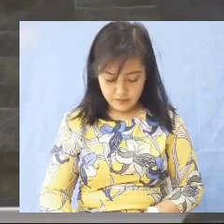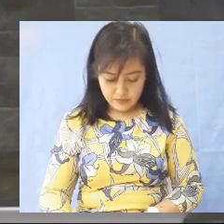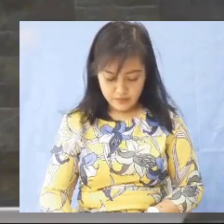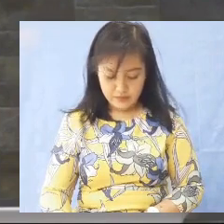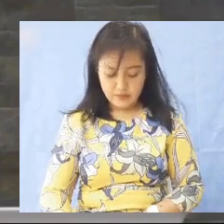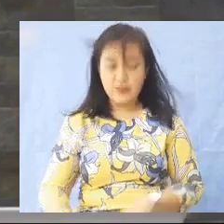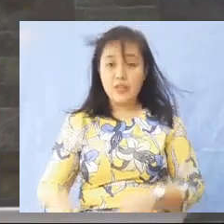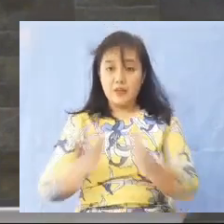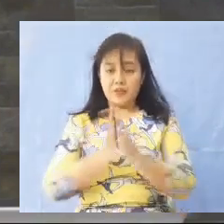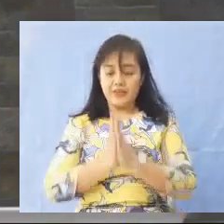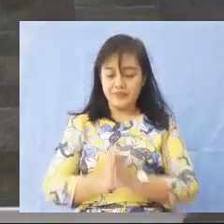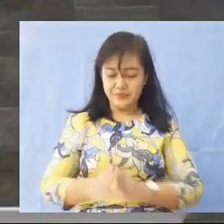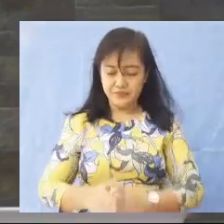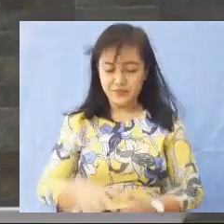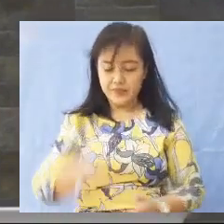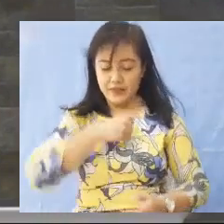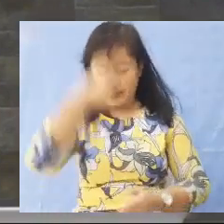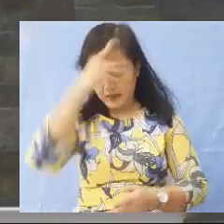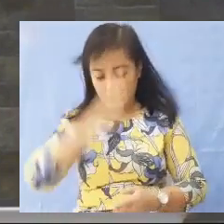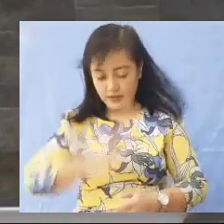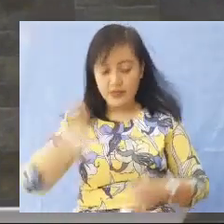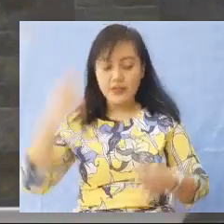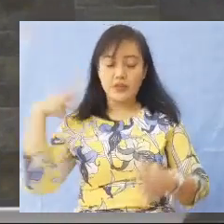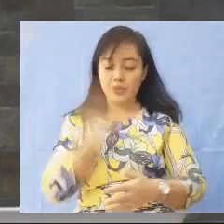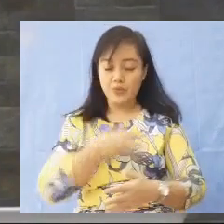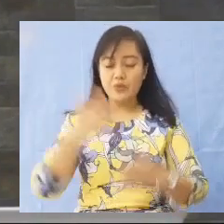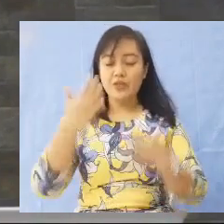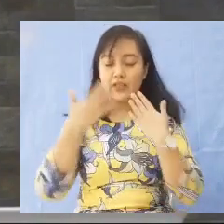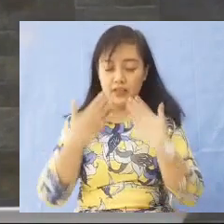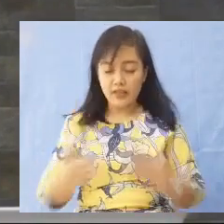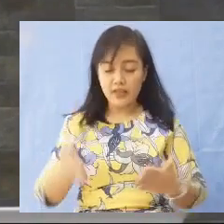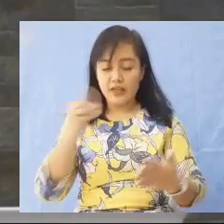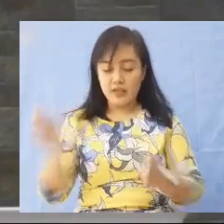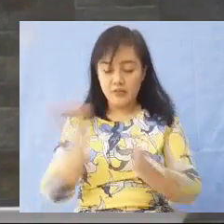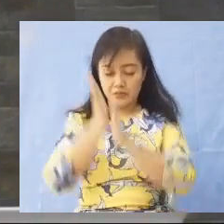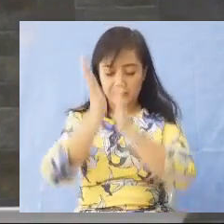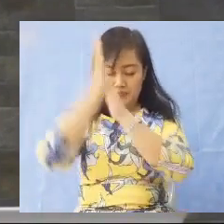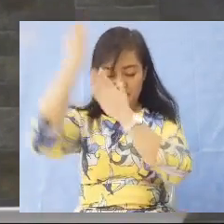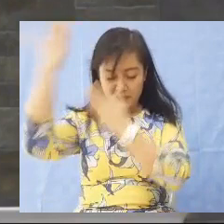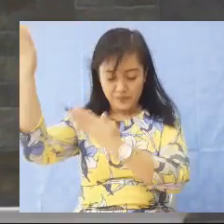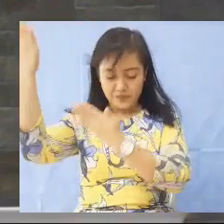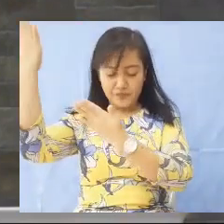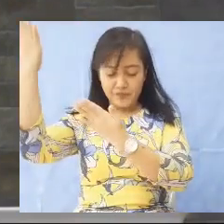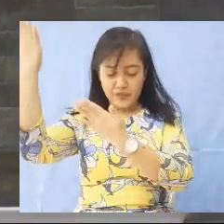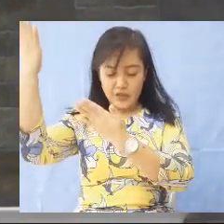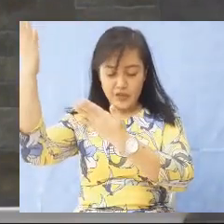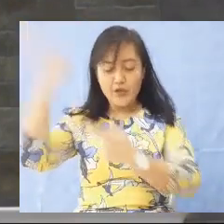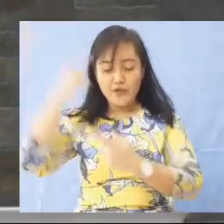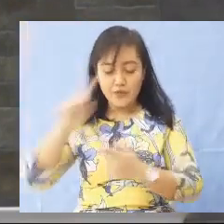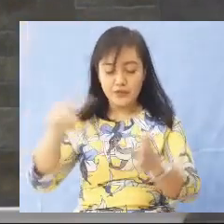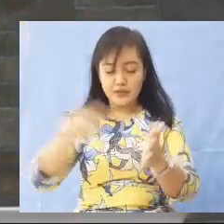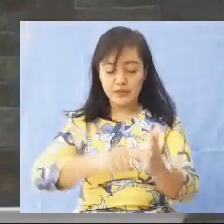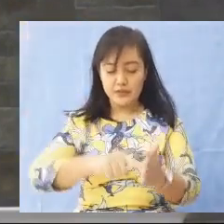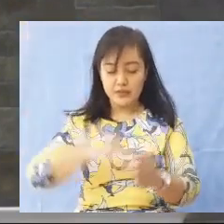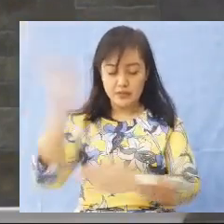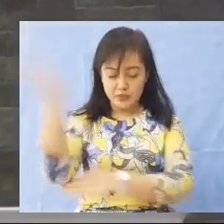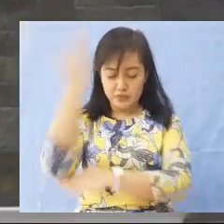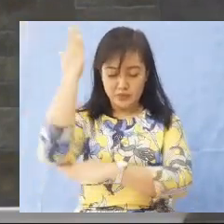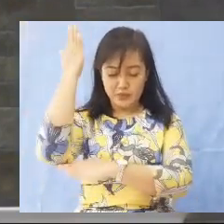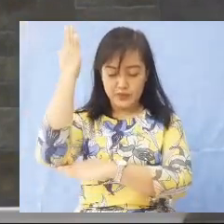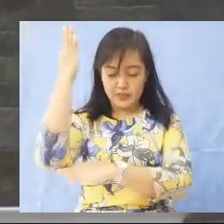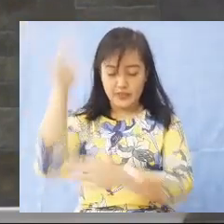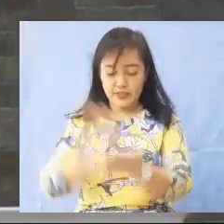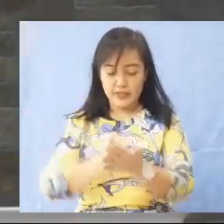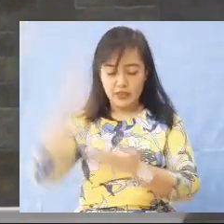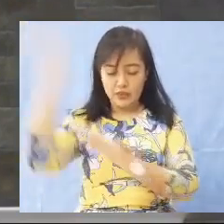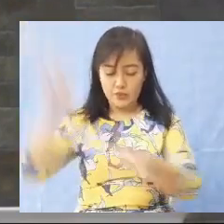tayo po ay manalangin. Dakila namin Diyos, kami po ay nagpupulit, nagpapasalamat po sa inyo sa umaga pong ito, na inyo po ay pinagkaloob, na kami po